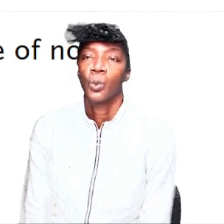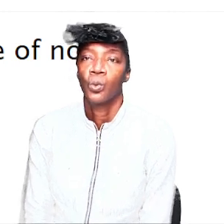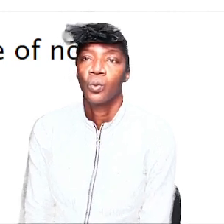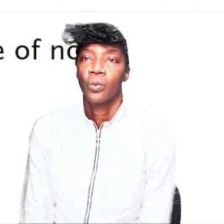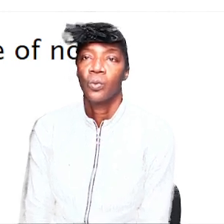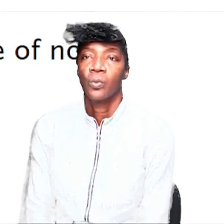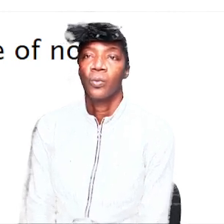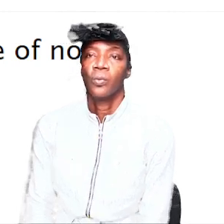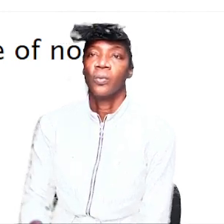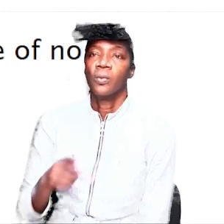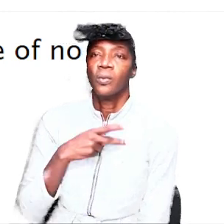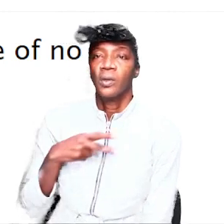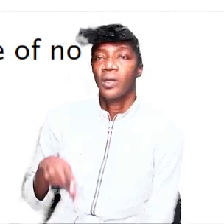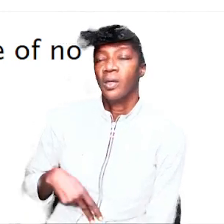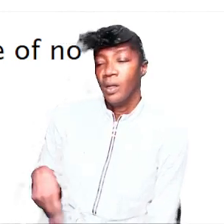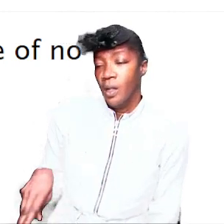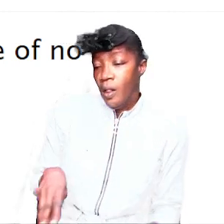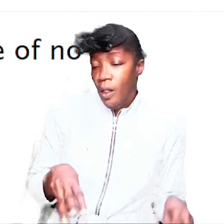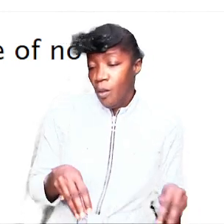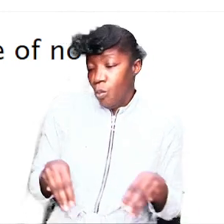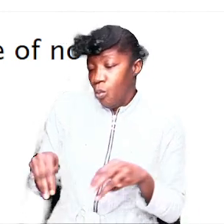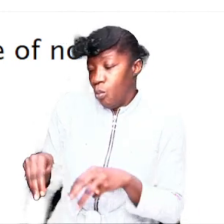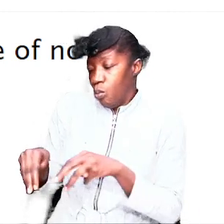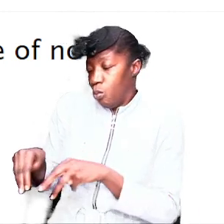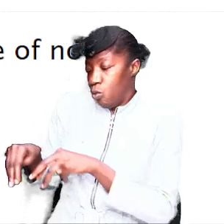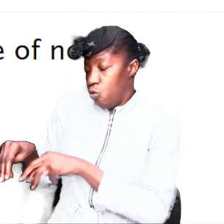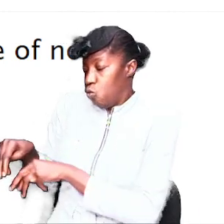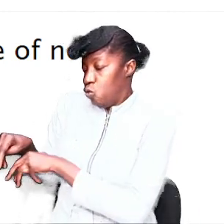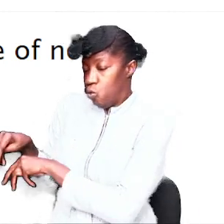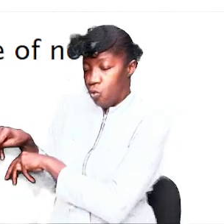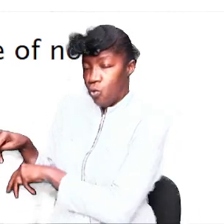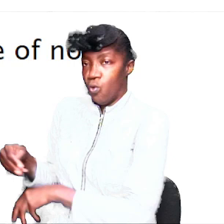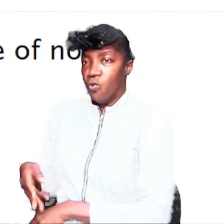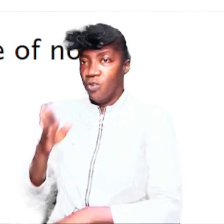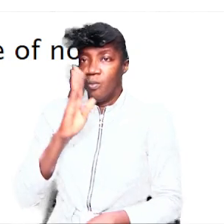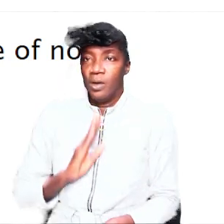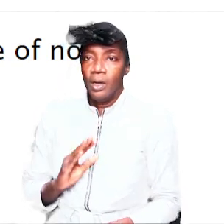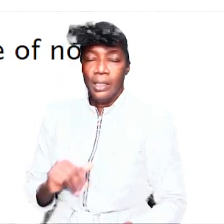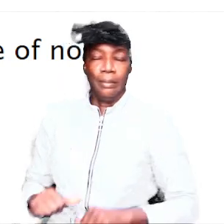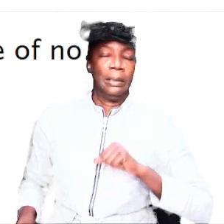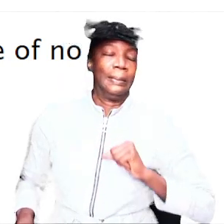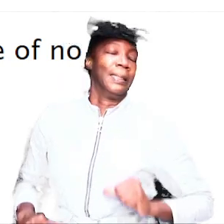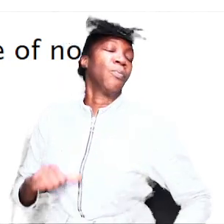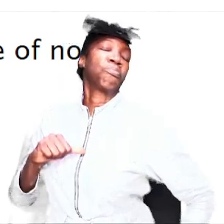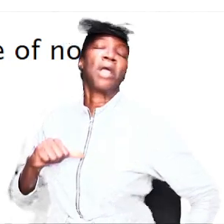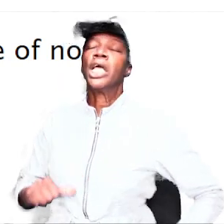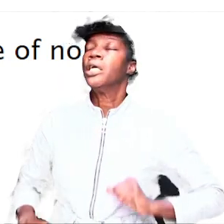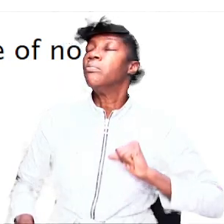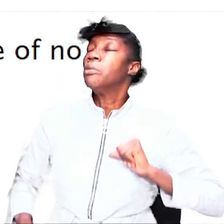As King Saul drew further from God, he became egotistical and